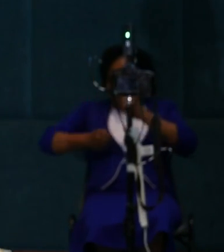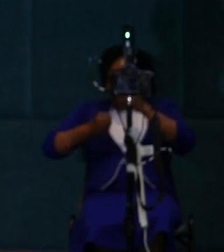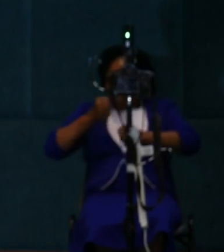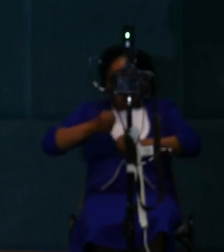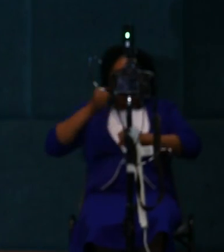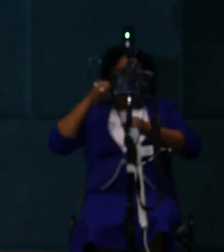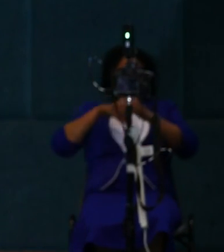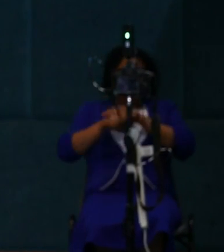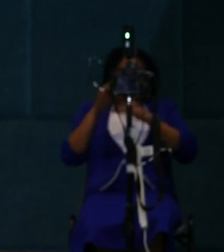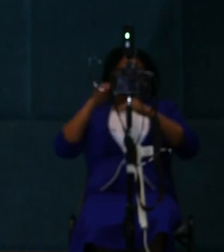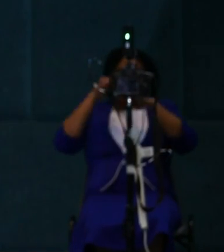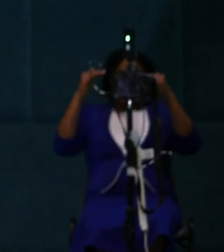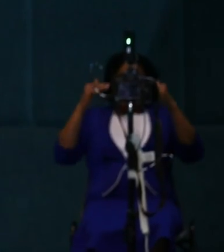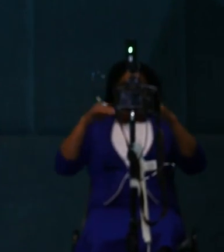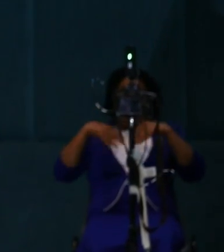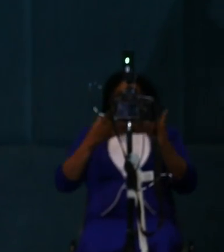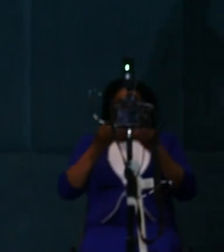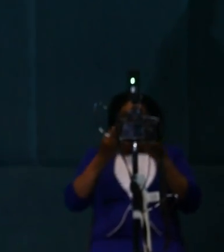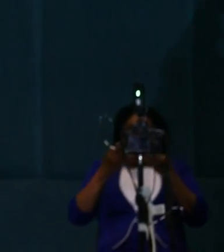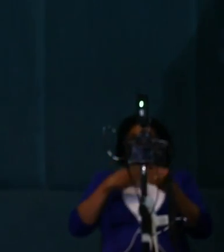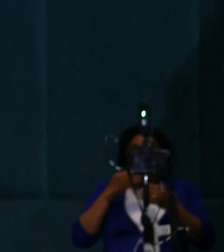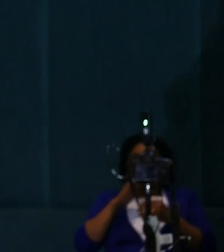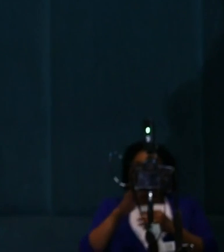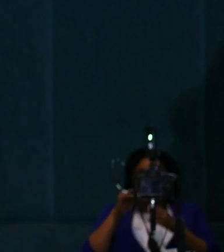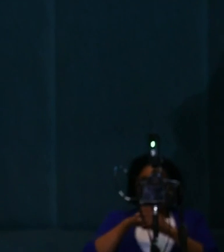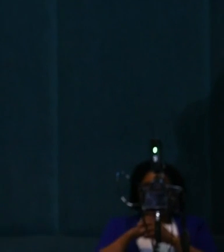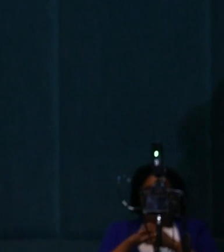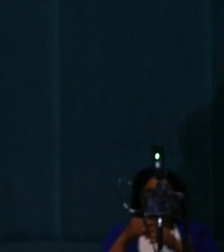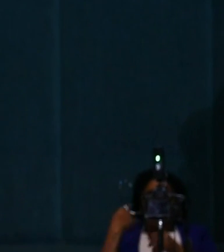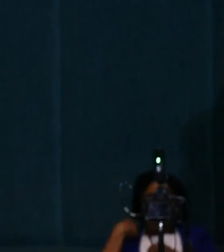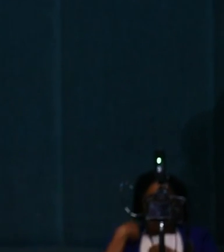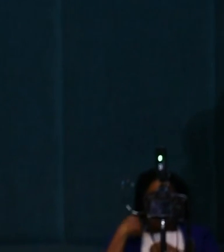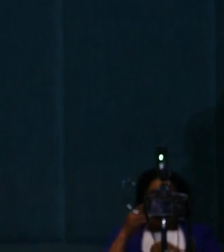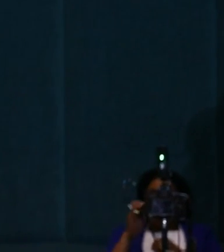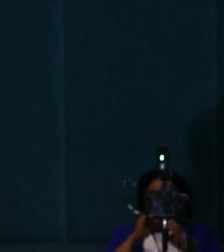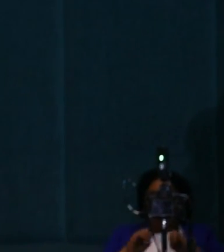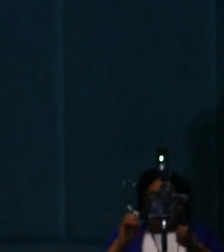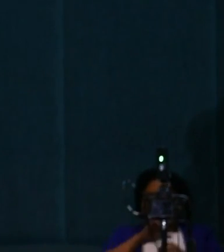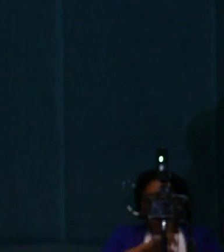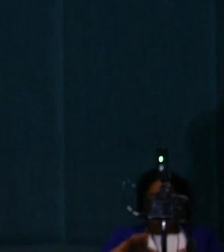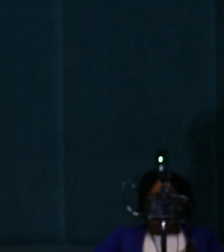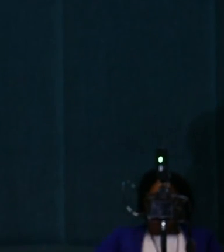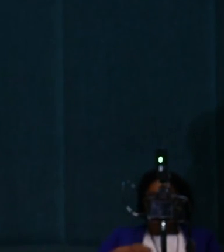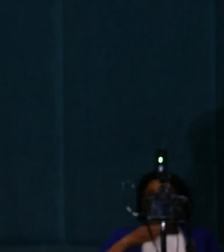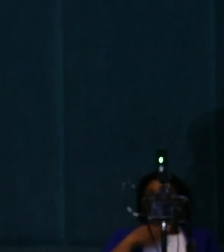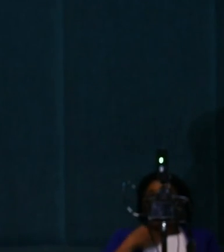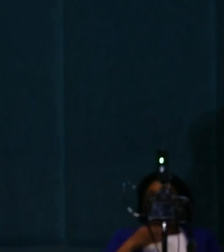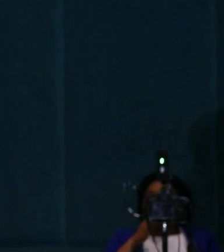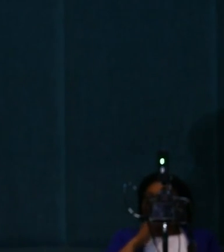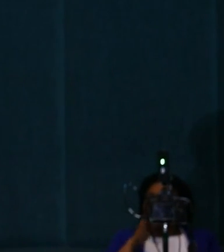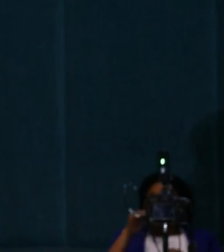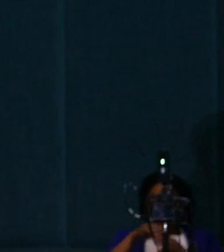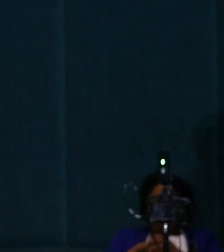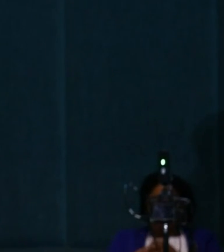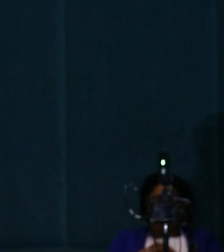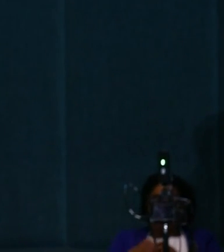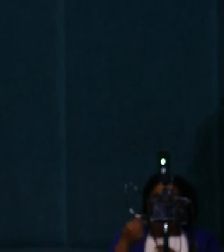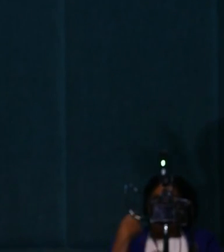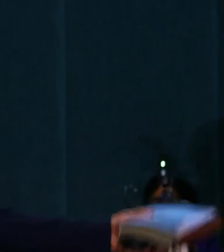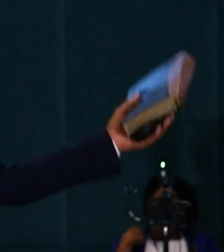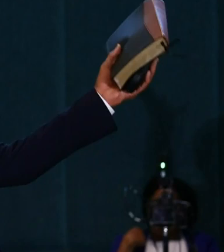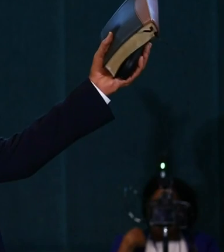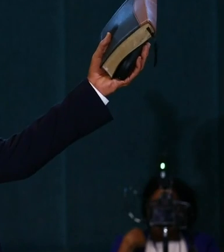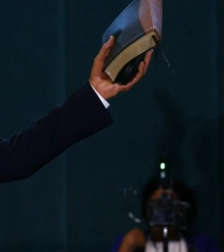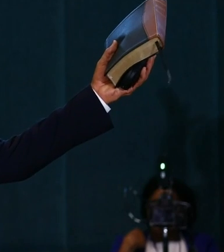in. How many of you want to be in the number? Oh, Lord, I want To be in the